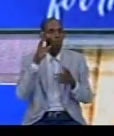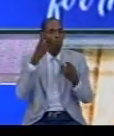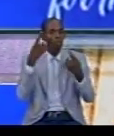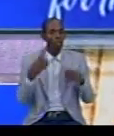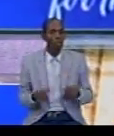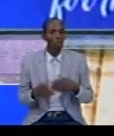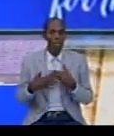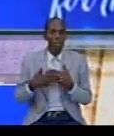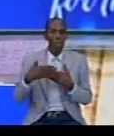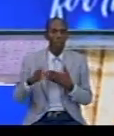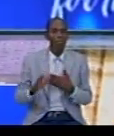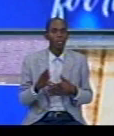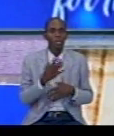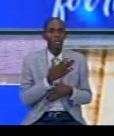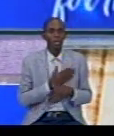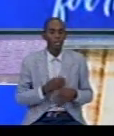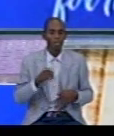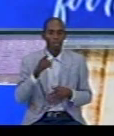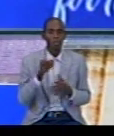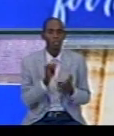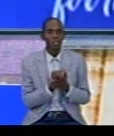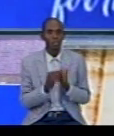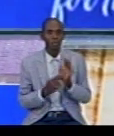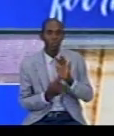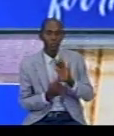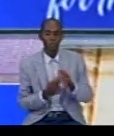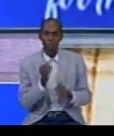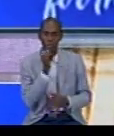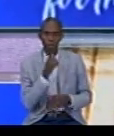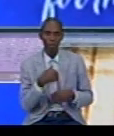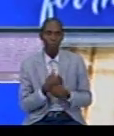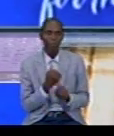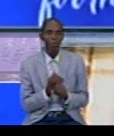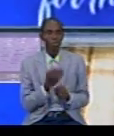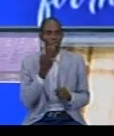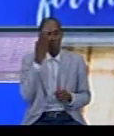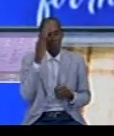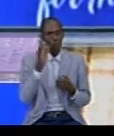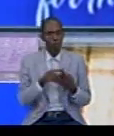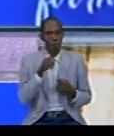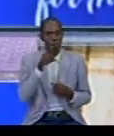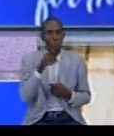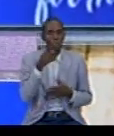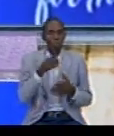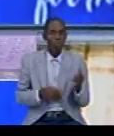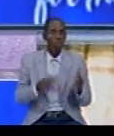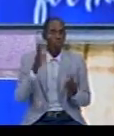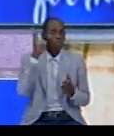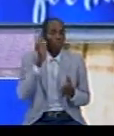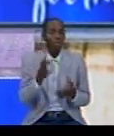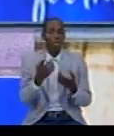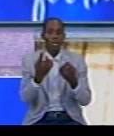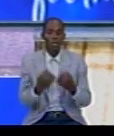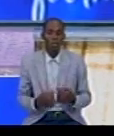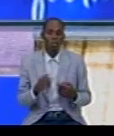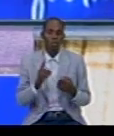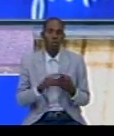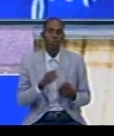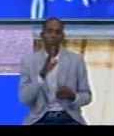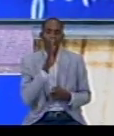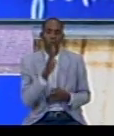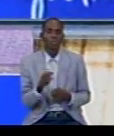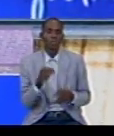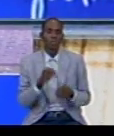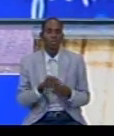he that revealeth secrets maketh known to thee what shall come to pass. In